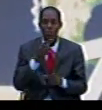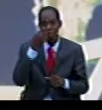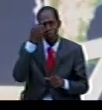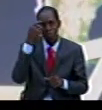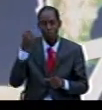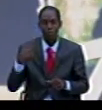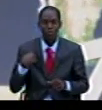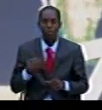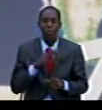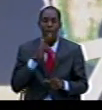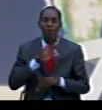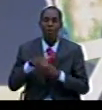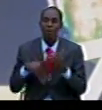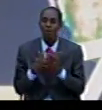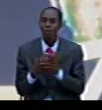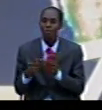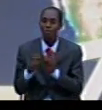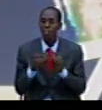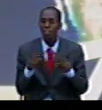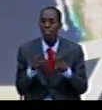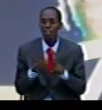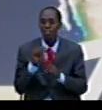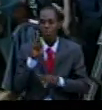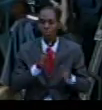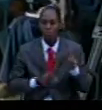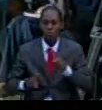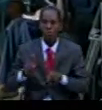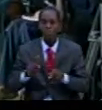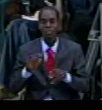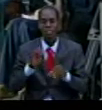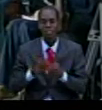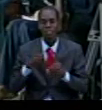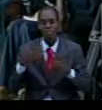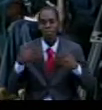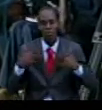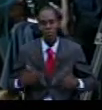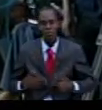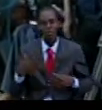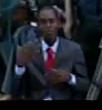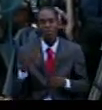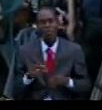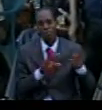together as a people in the body of Christ.